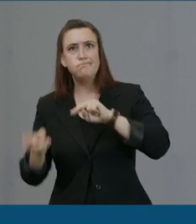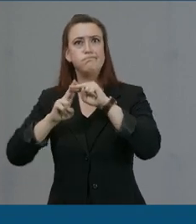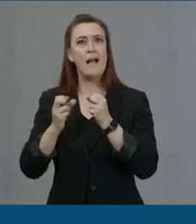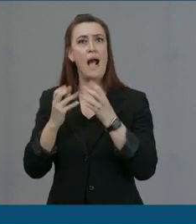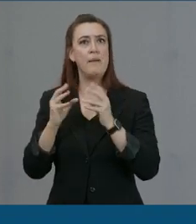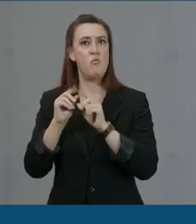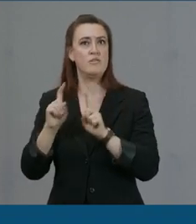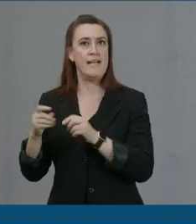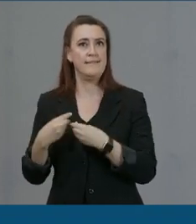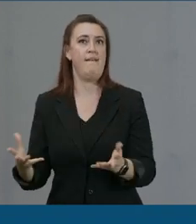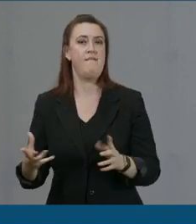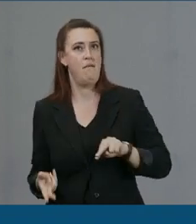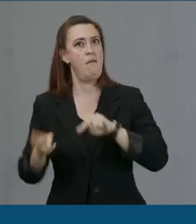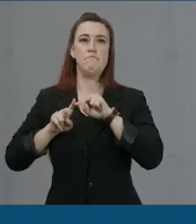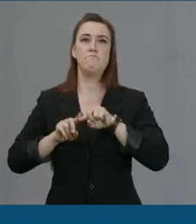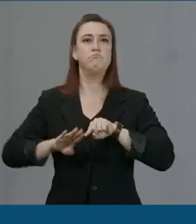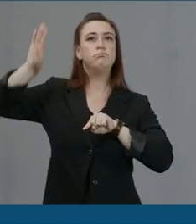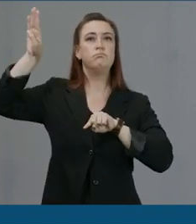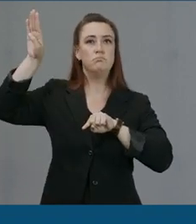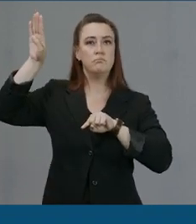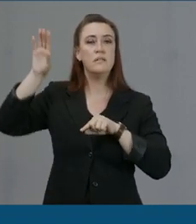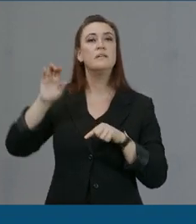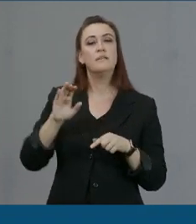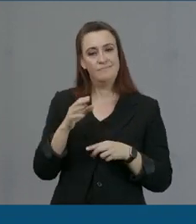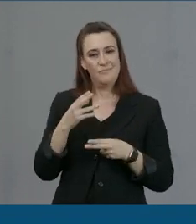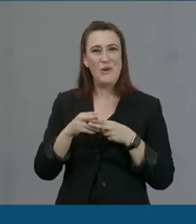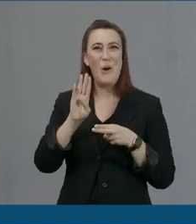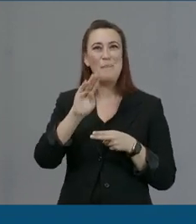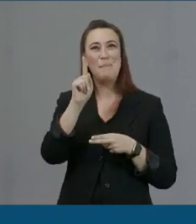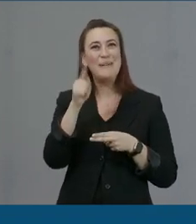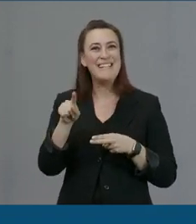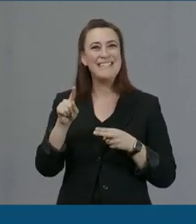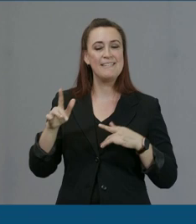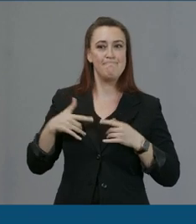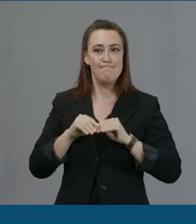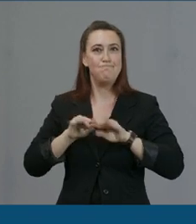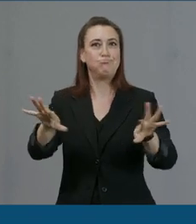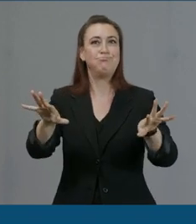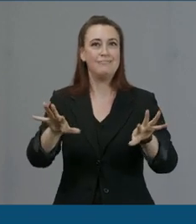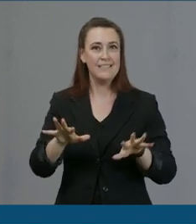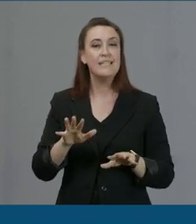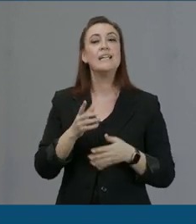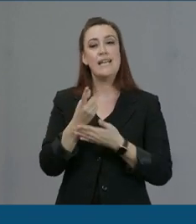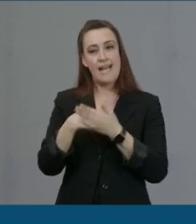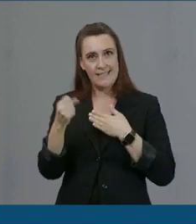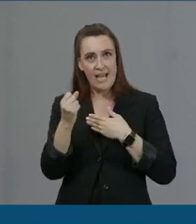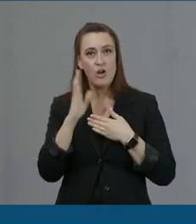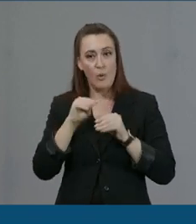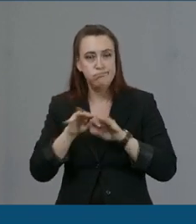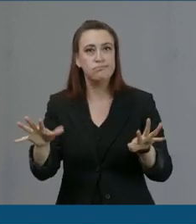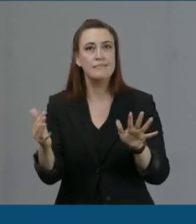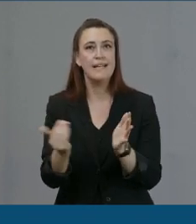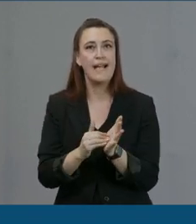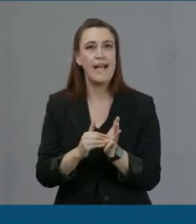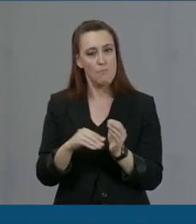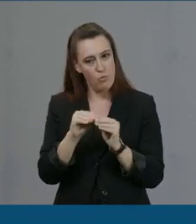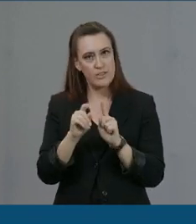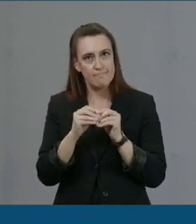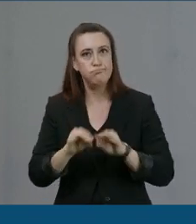of time. We'll continue to do that. The blitz was on Saturday. There will be a blitz next Saturday and the following